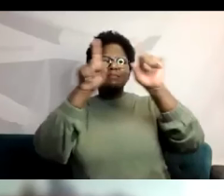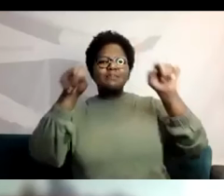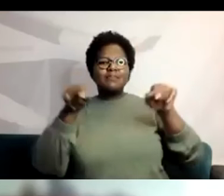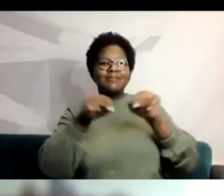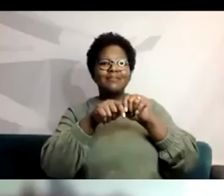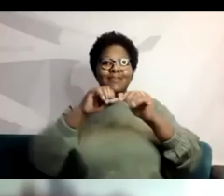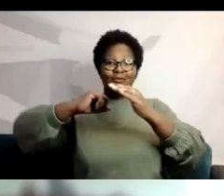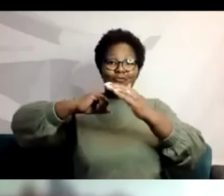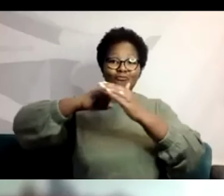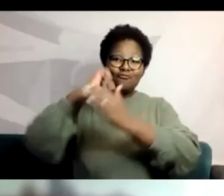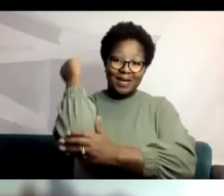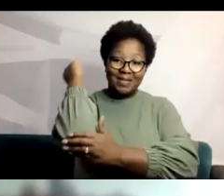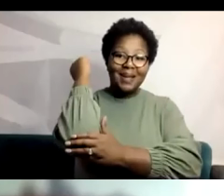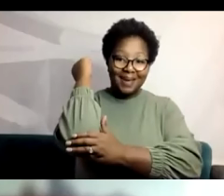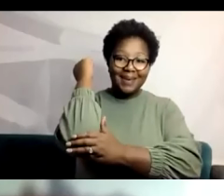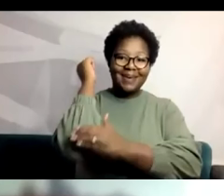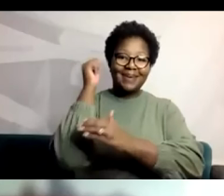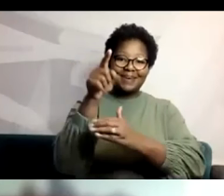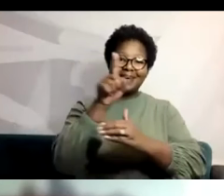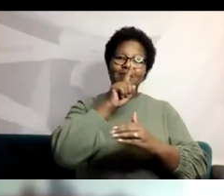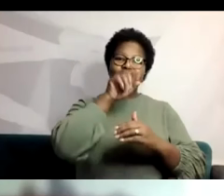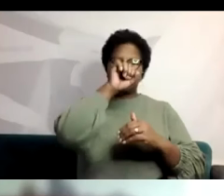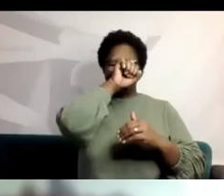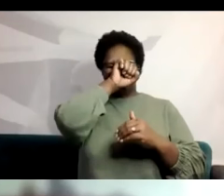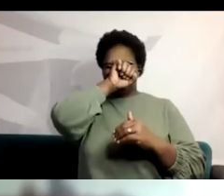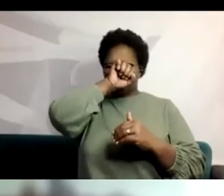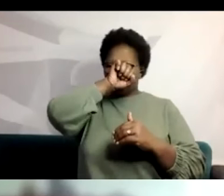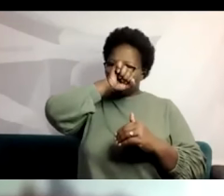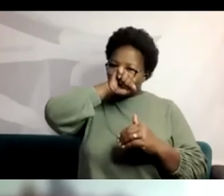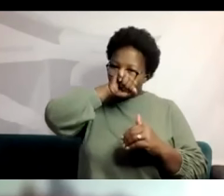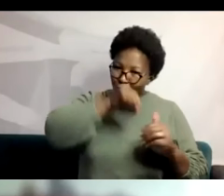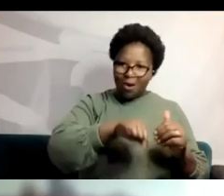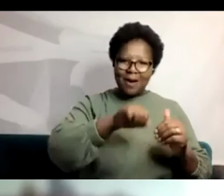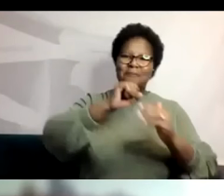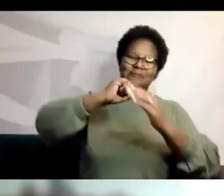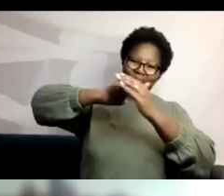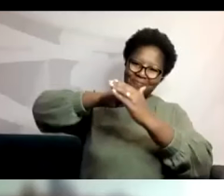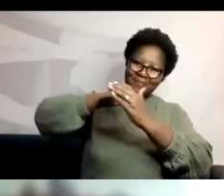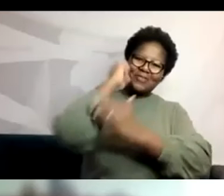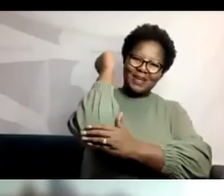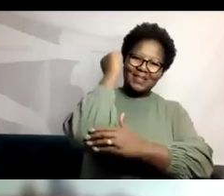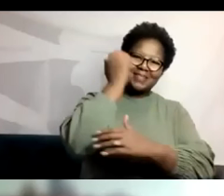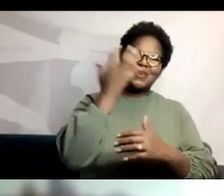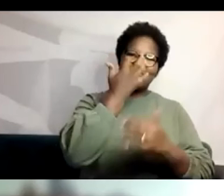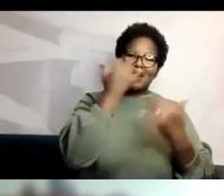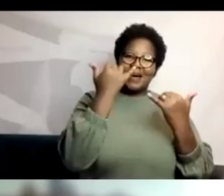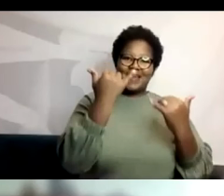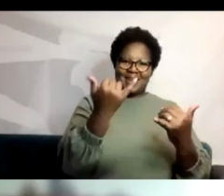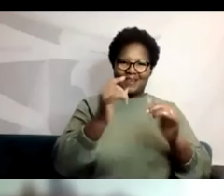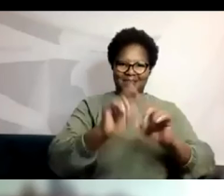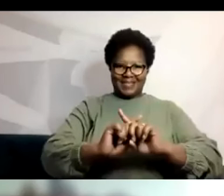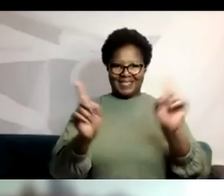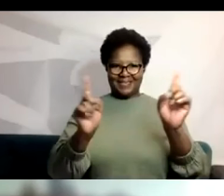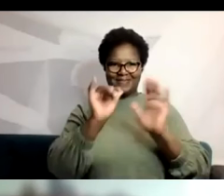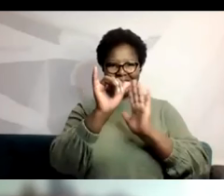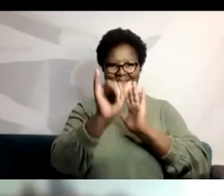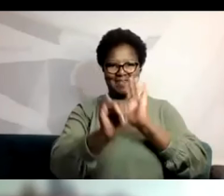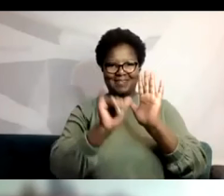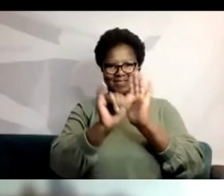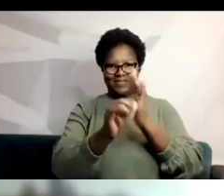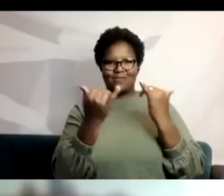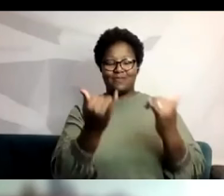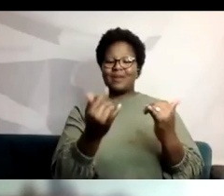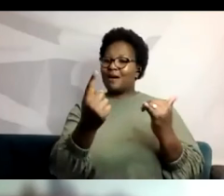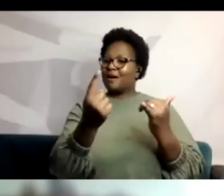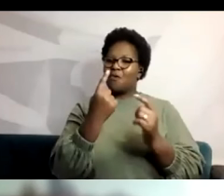wrestling. This is her absolute favorite thing in the world to watch. Oh, she's moved on to a different video. But oftentimes when she